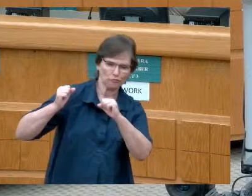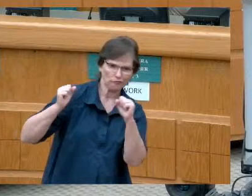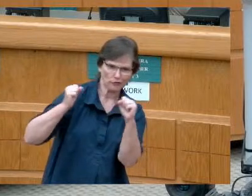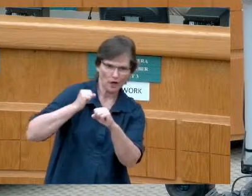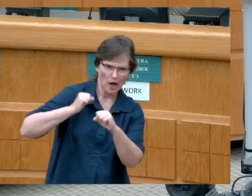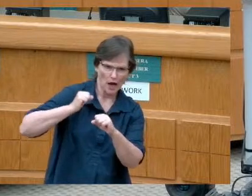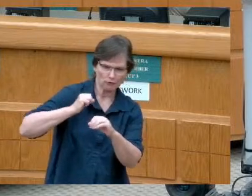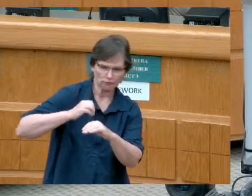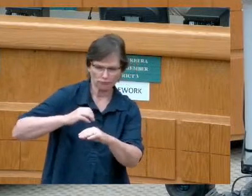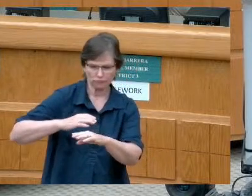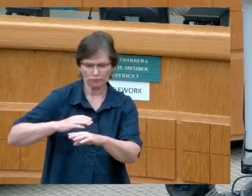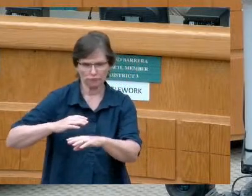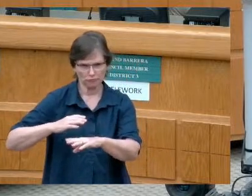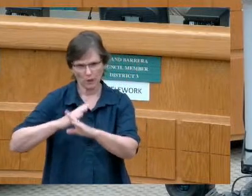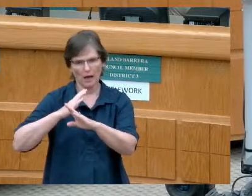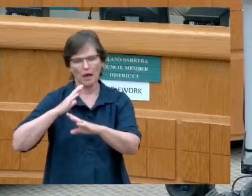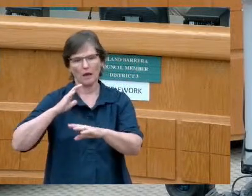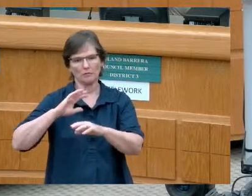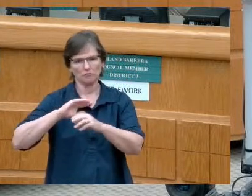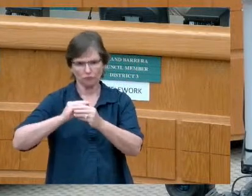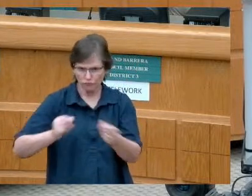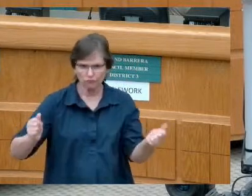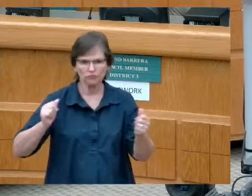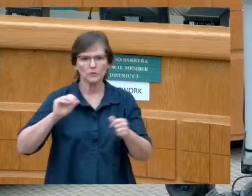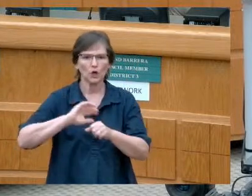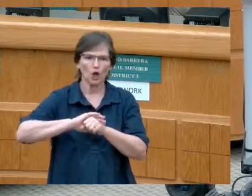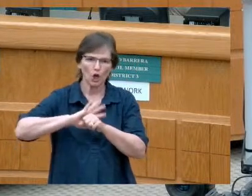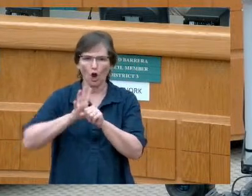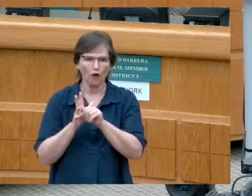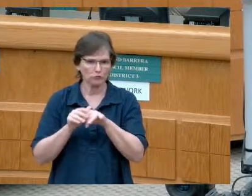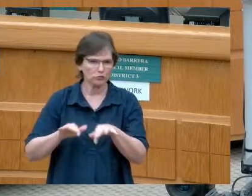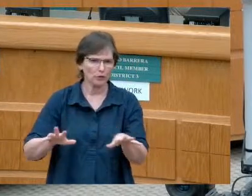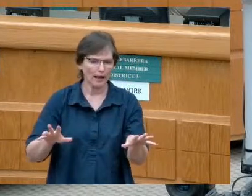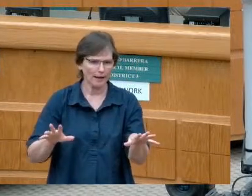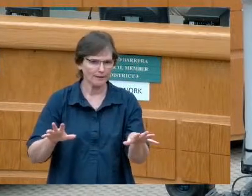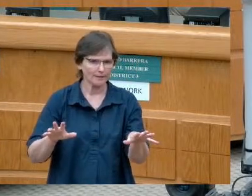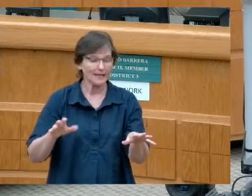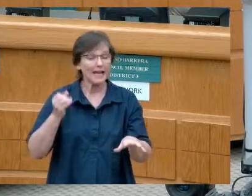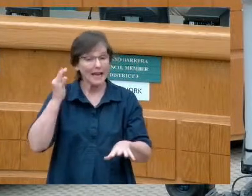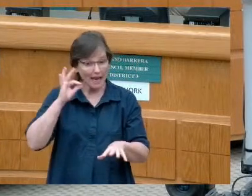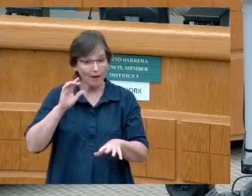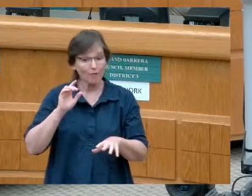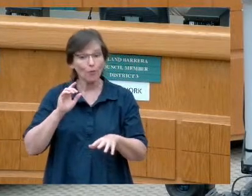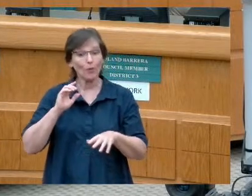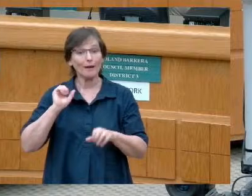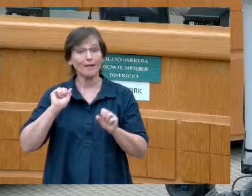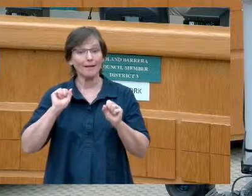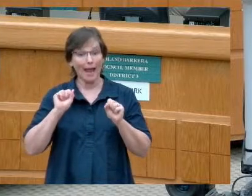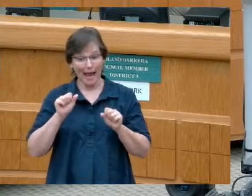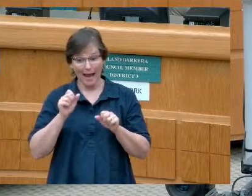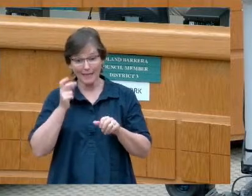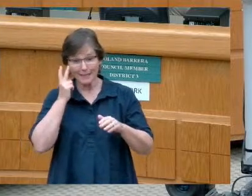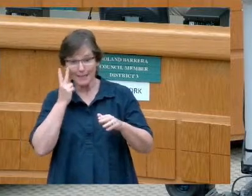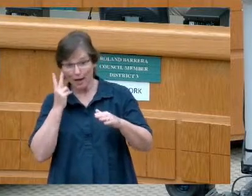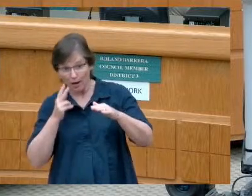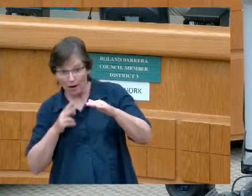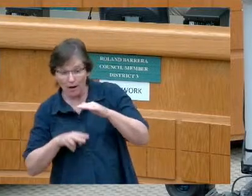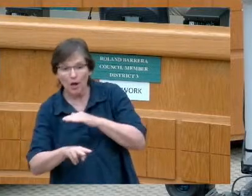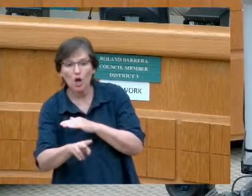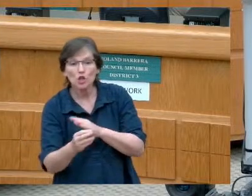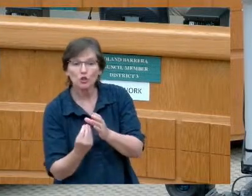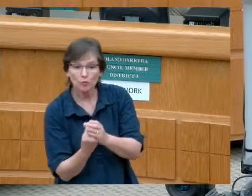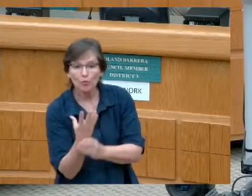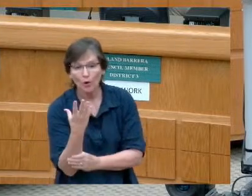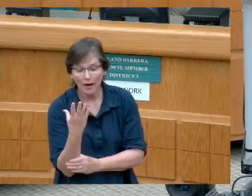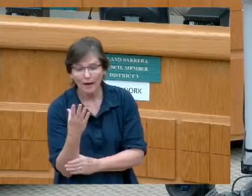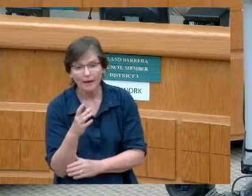finish line. If we can get to the spring, I will promise you that we will see better days ahead. We may have COVID-19